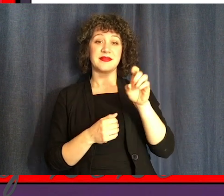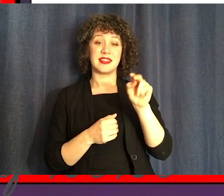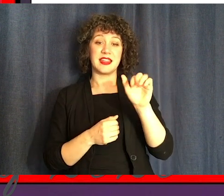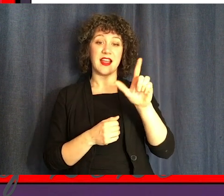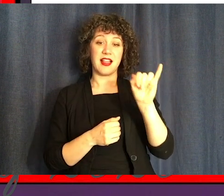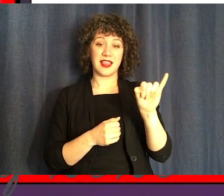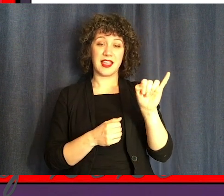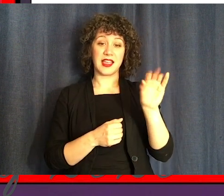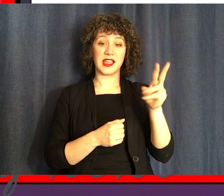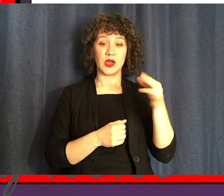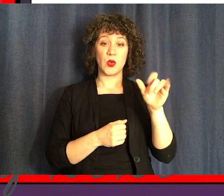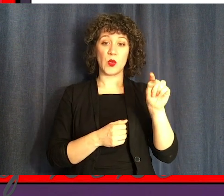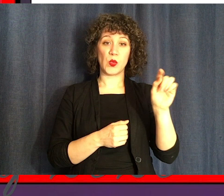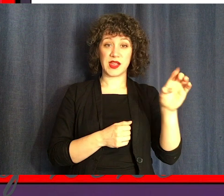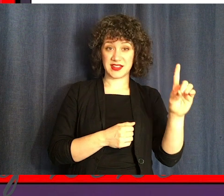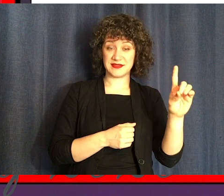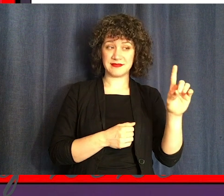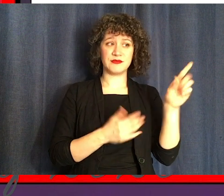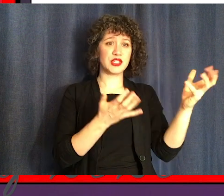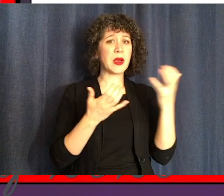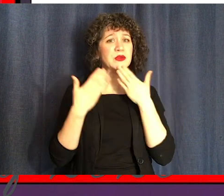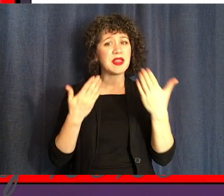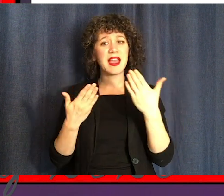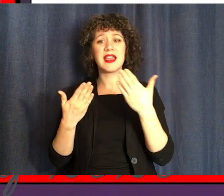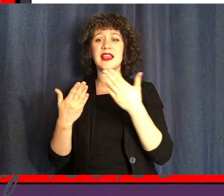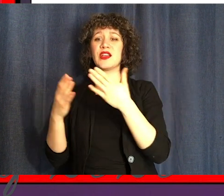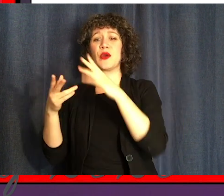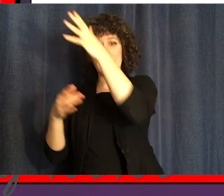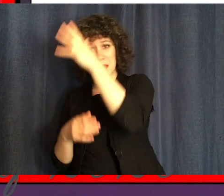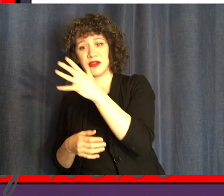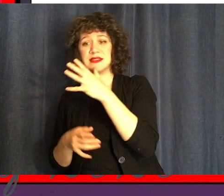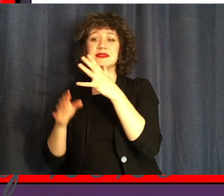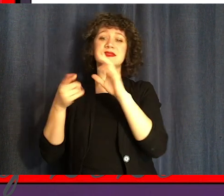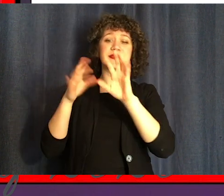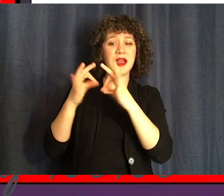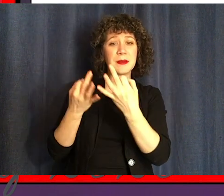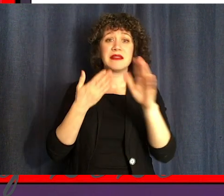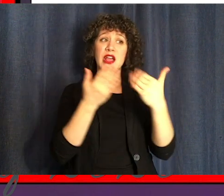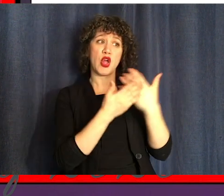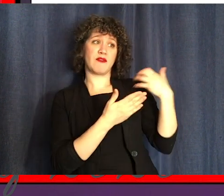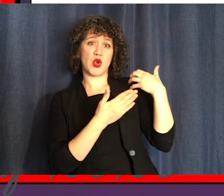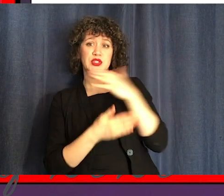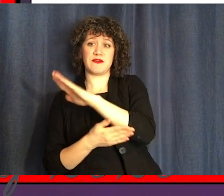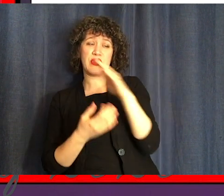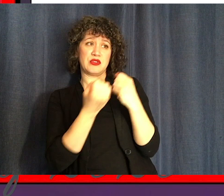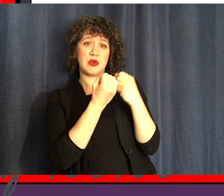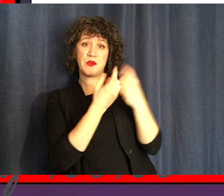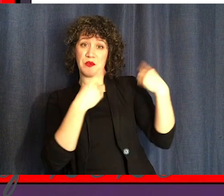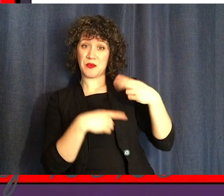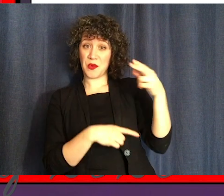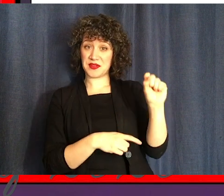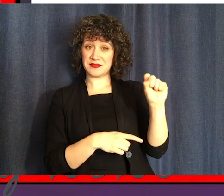coaches for their support and help throughout high school. She would also like to thank those who made her high school